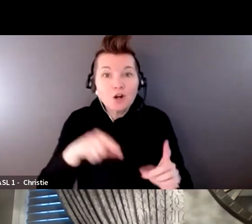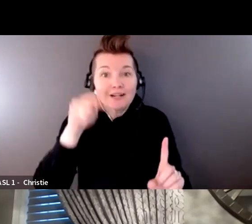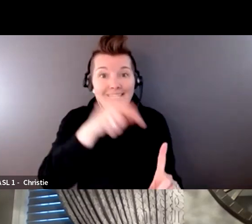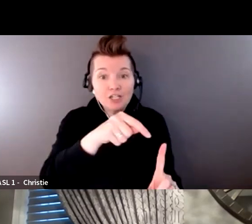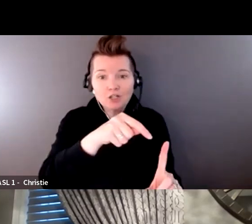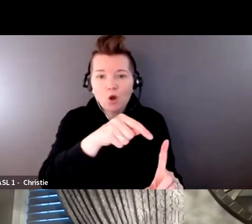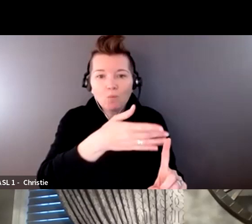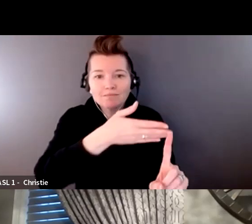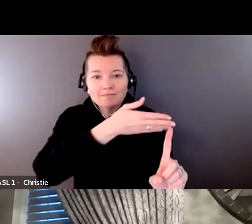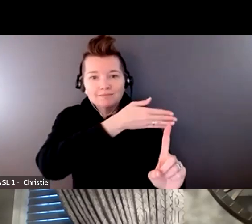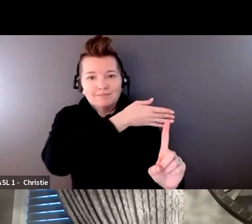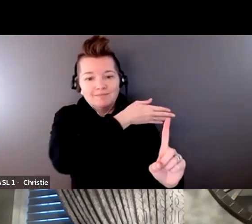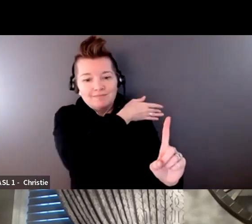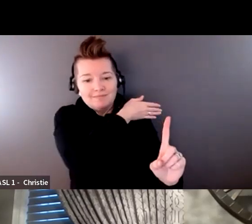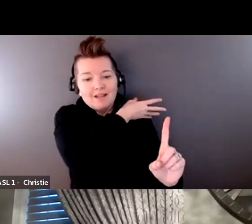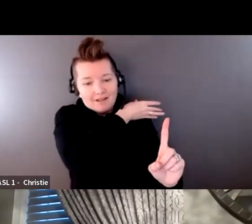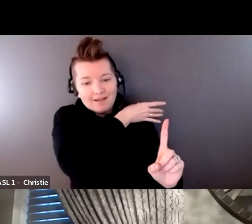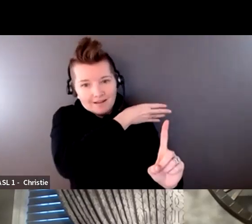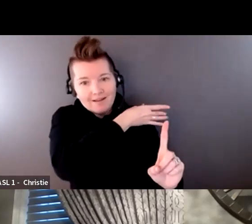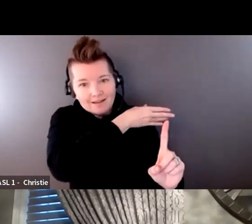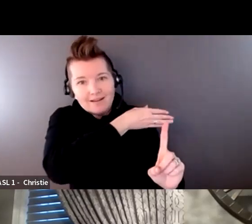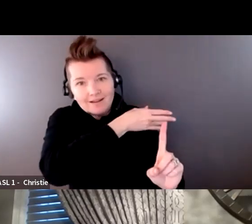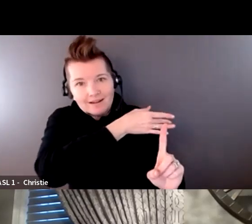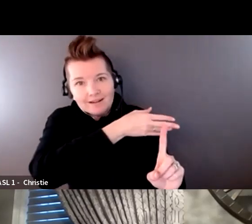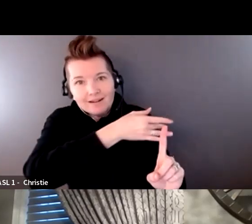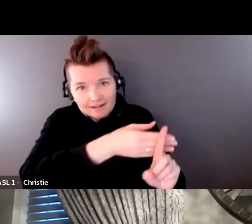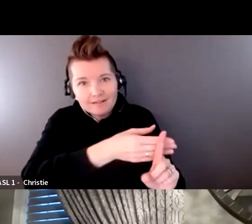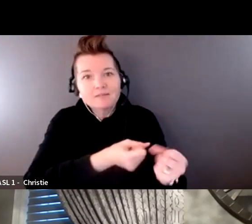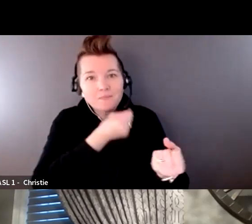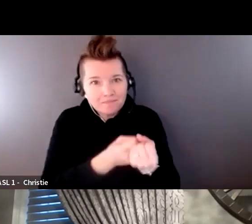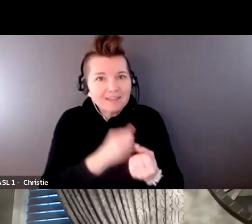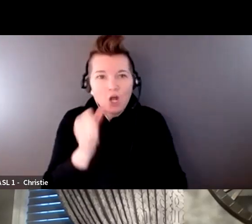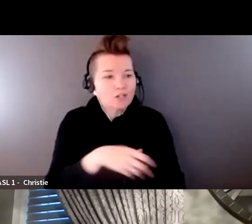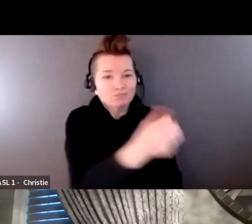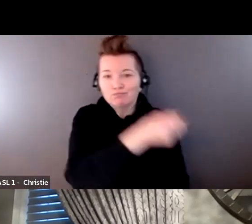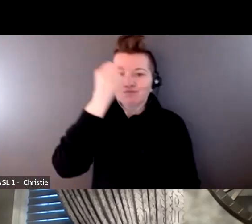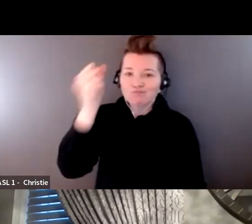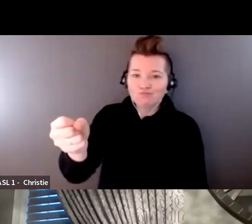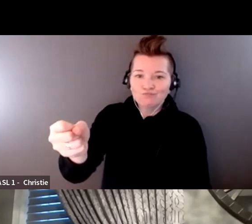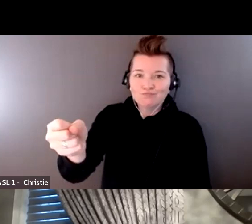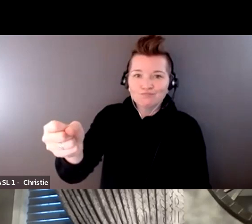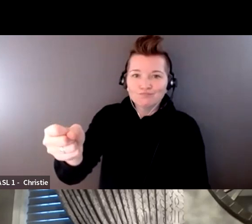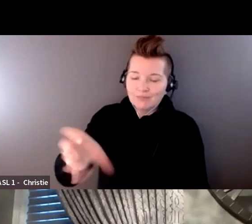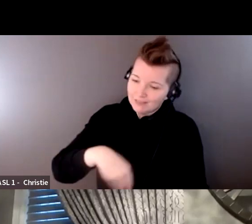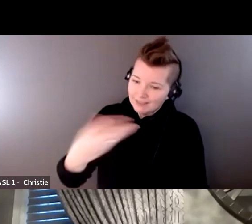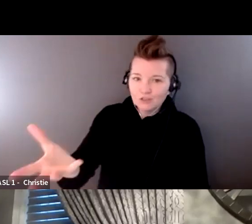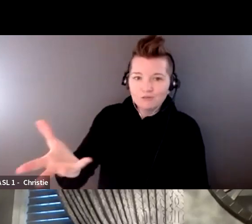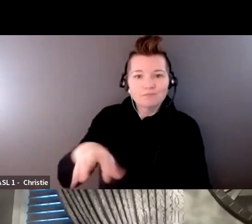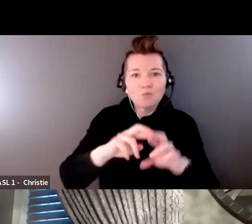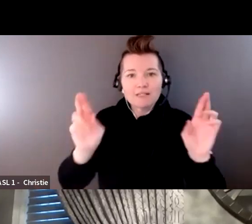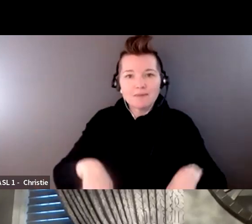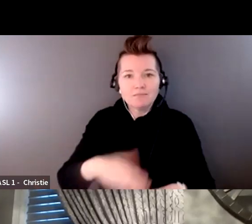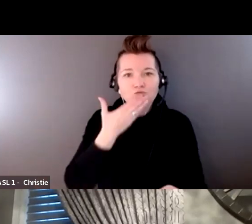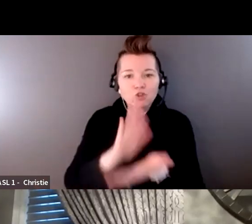deep down in the mental psyche versus just go ahead and just shove a resume or a job posting at you type